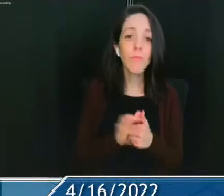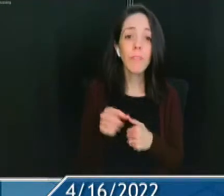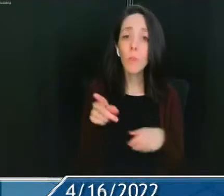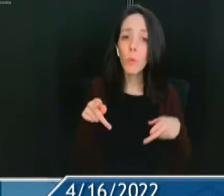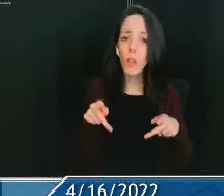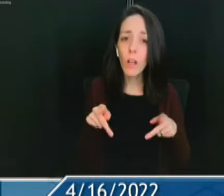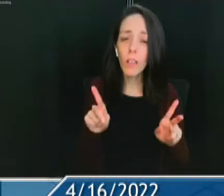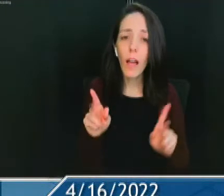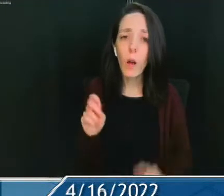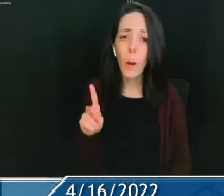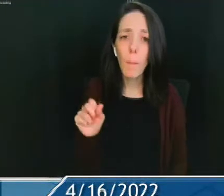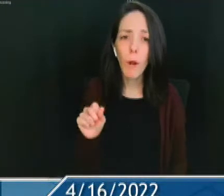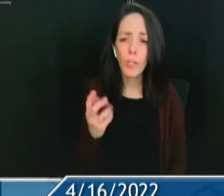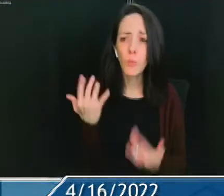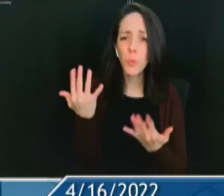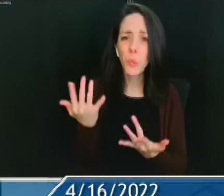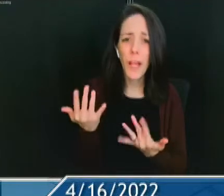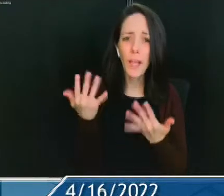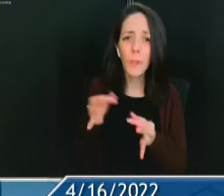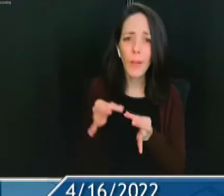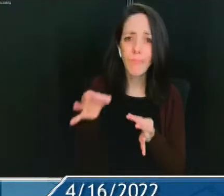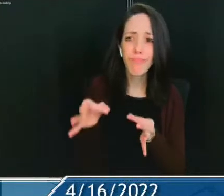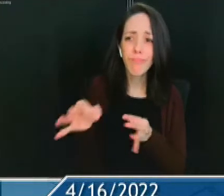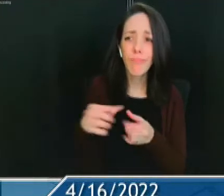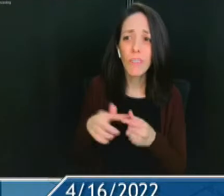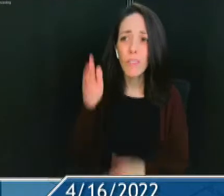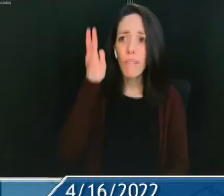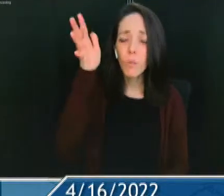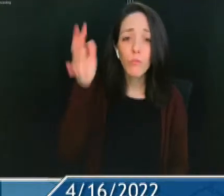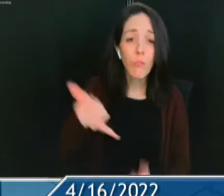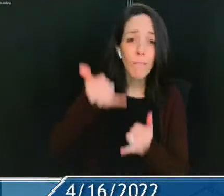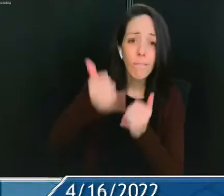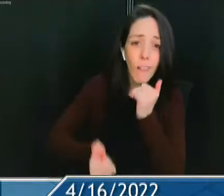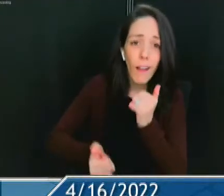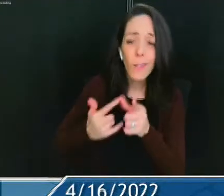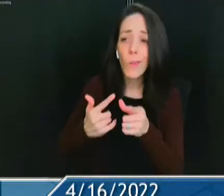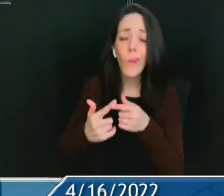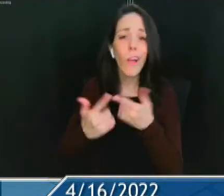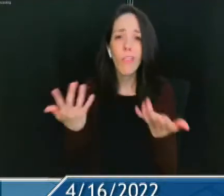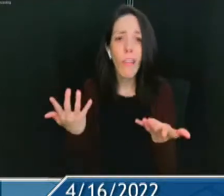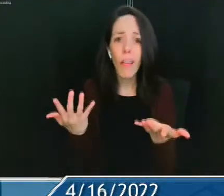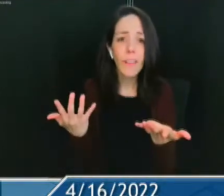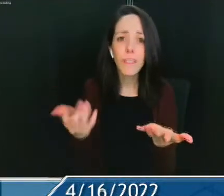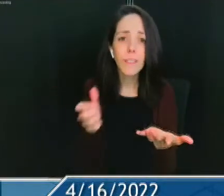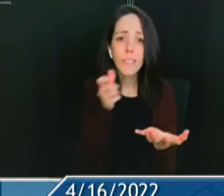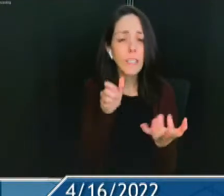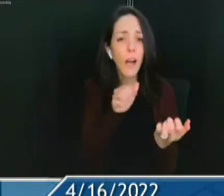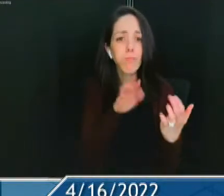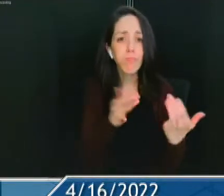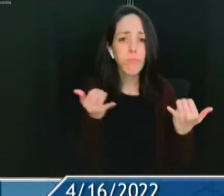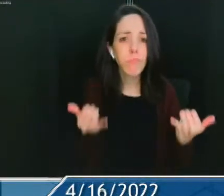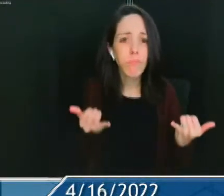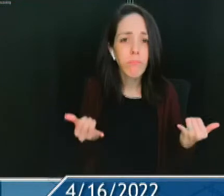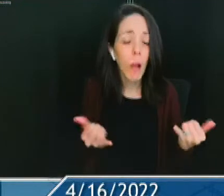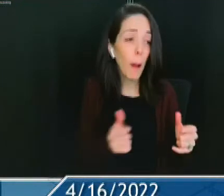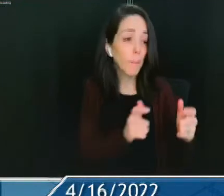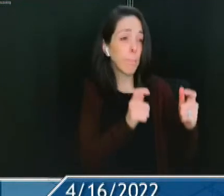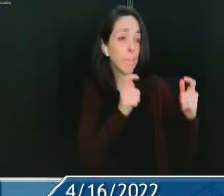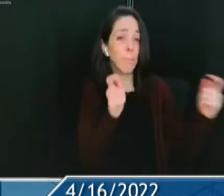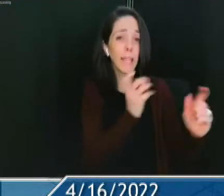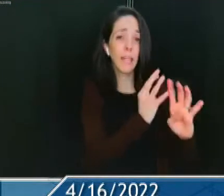parks' sustainable future funding plan is finalized before moving decisively on the major maintenance